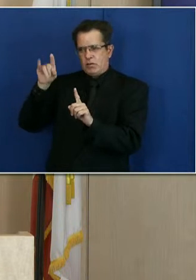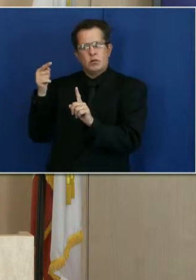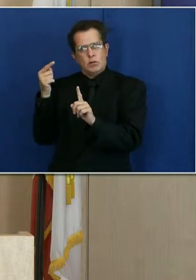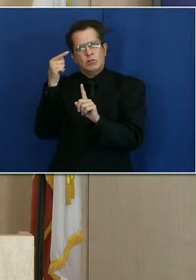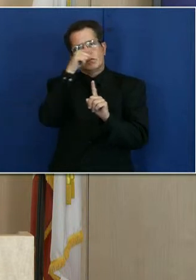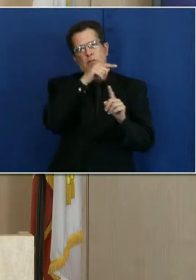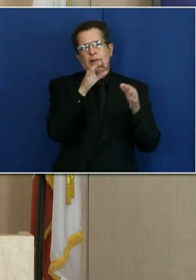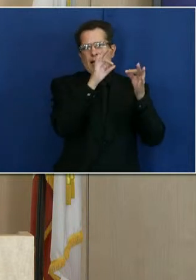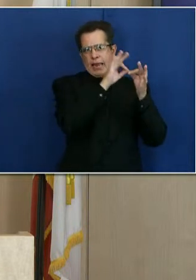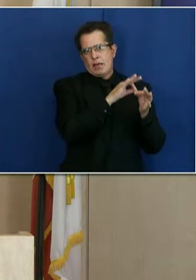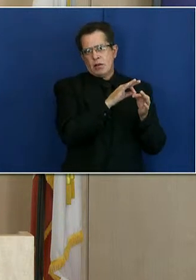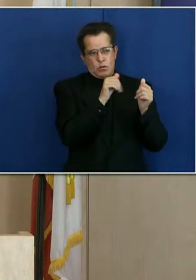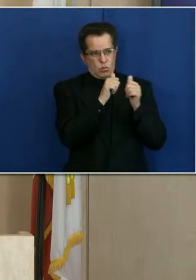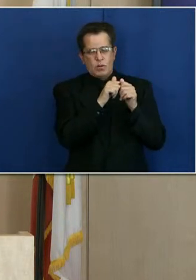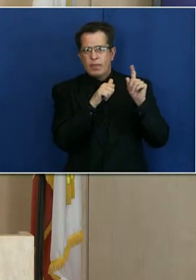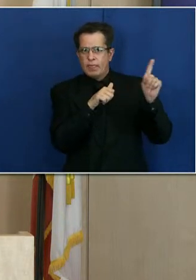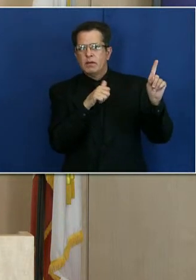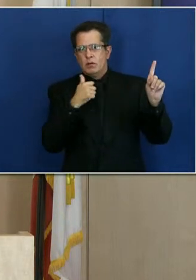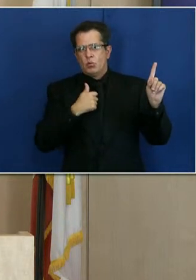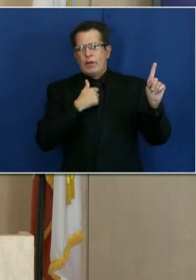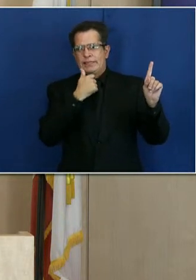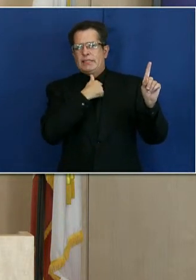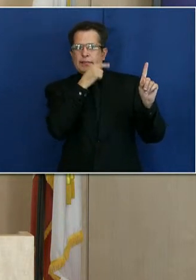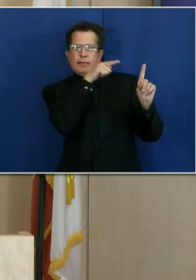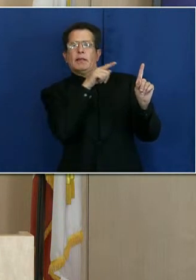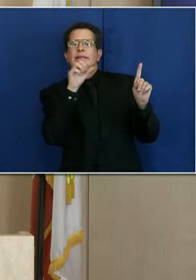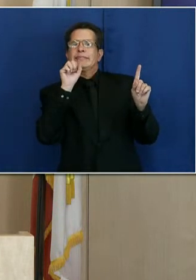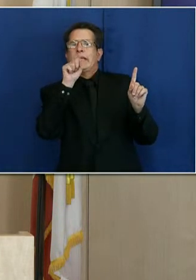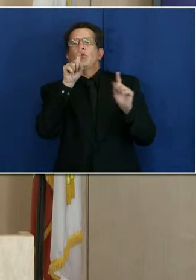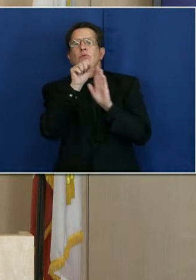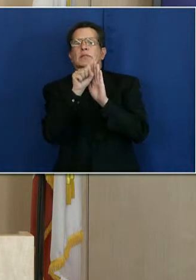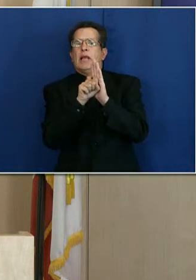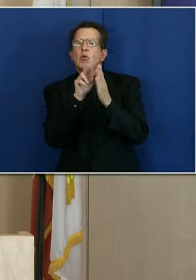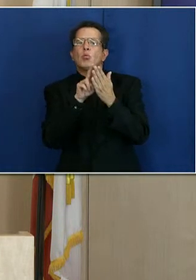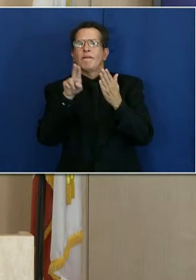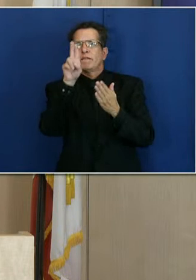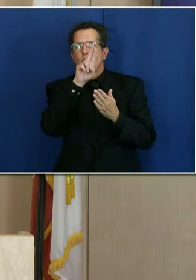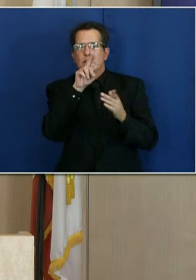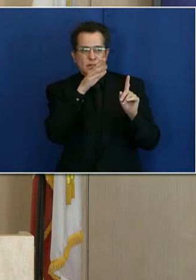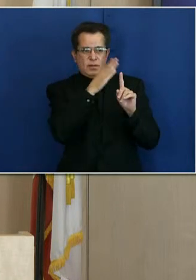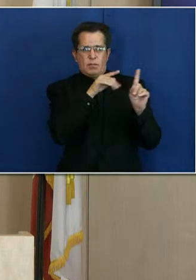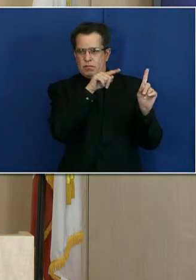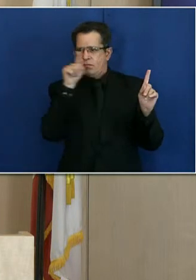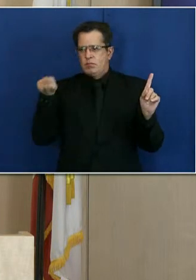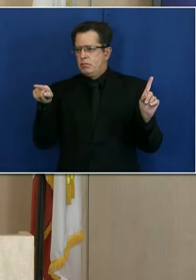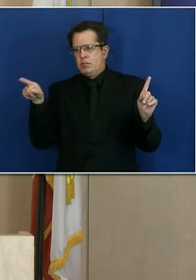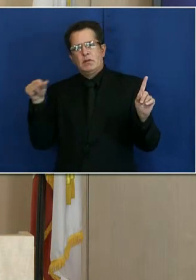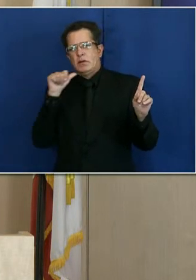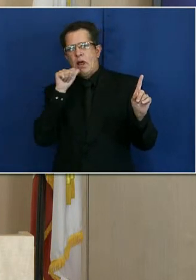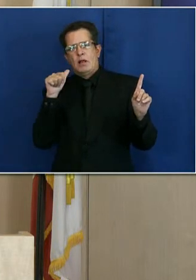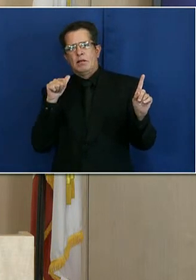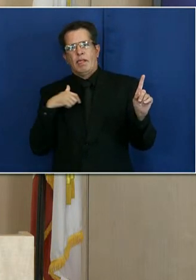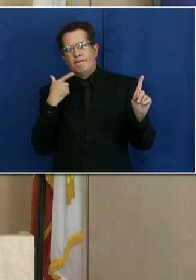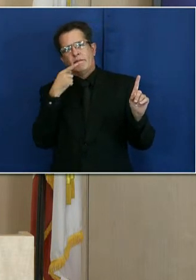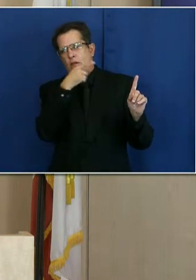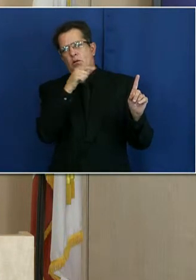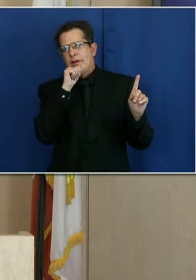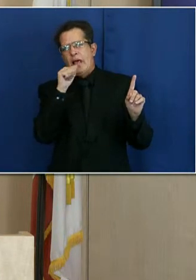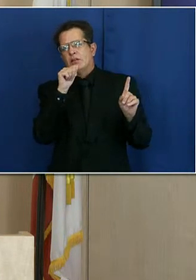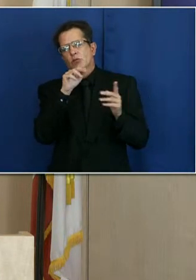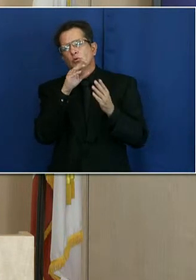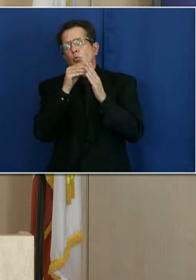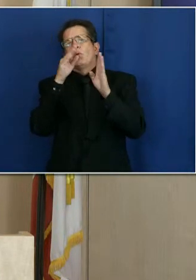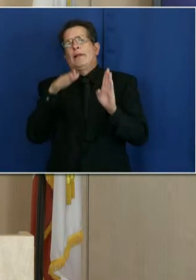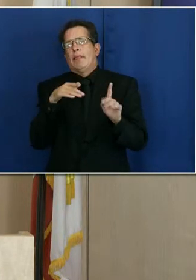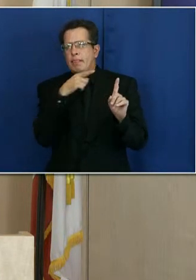either individuals or residences associated with San Diego State that are not San Diego State students, also